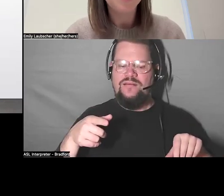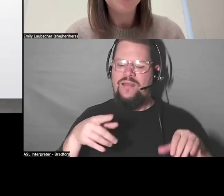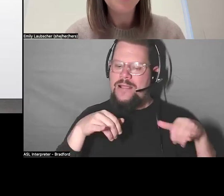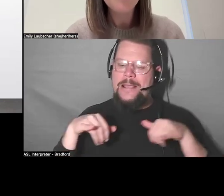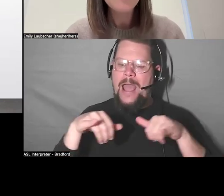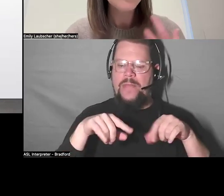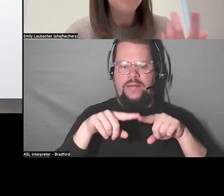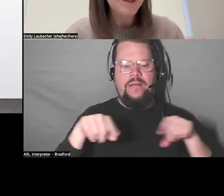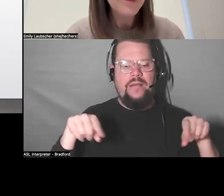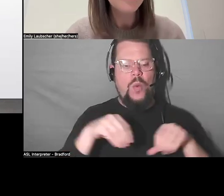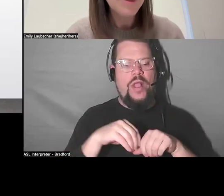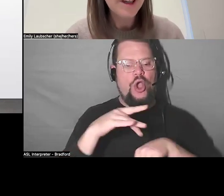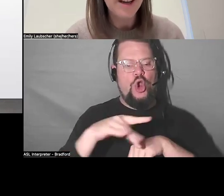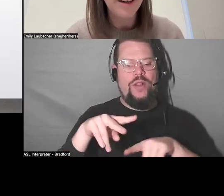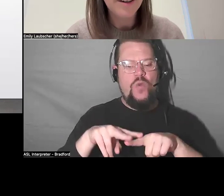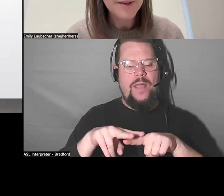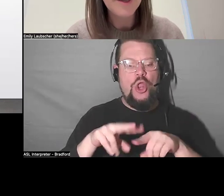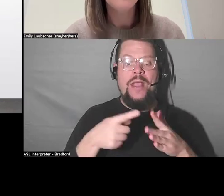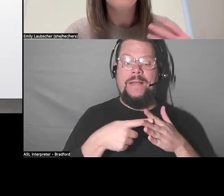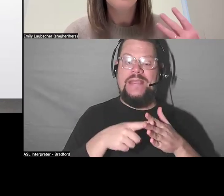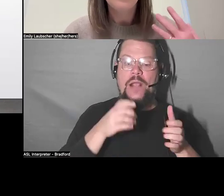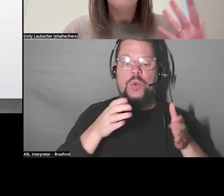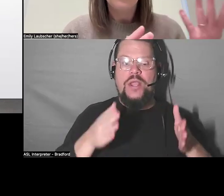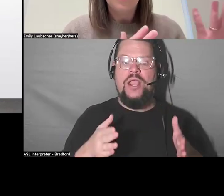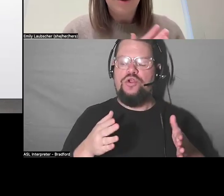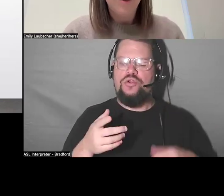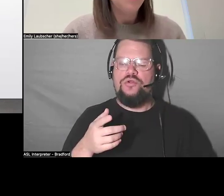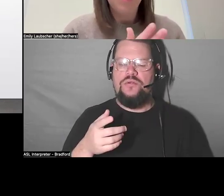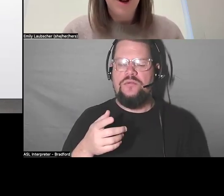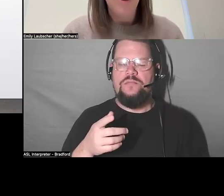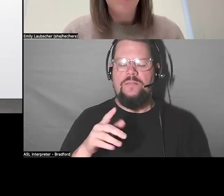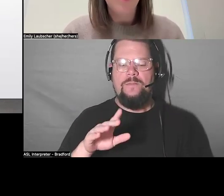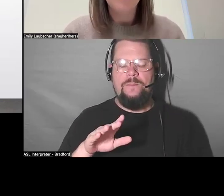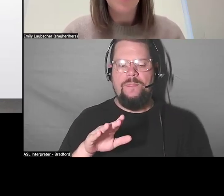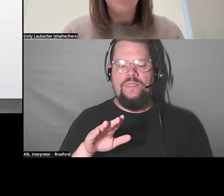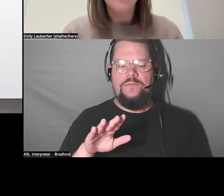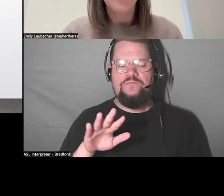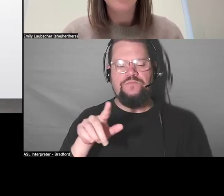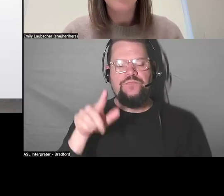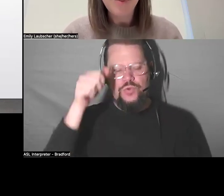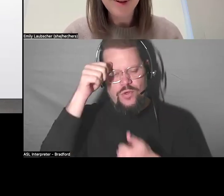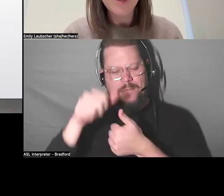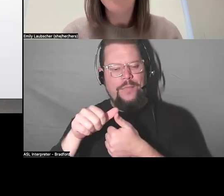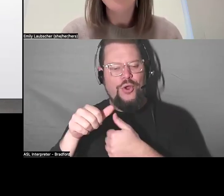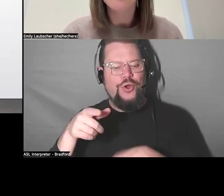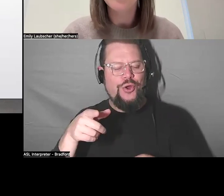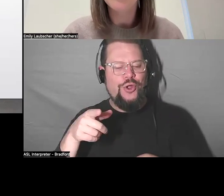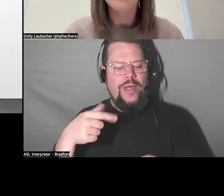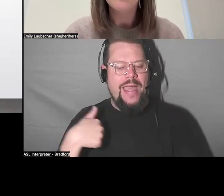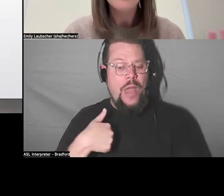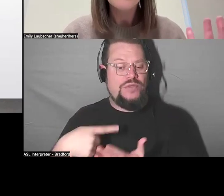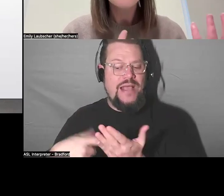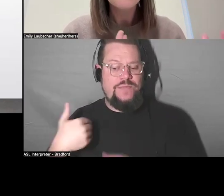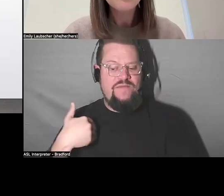vocabularies. So beginning communicators, if you recall from our discussion of typical language